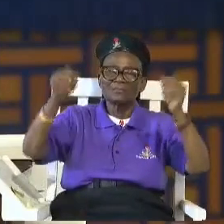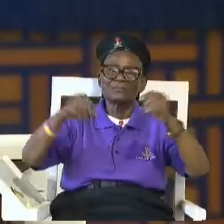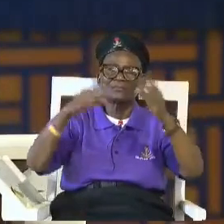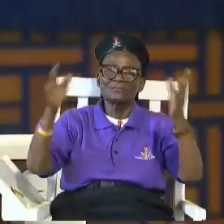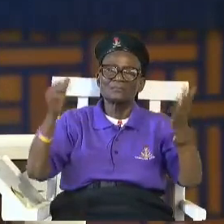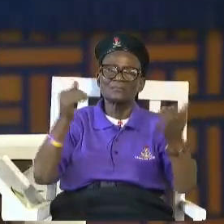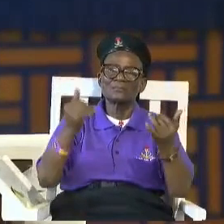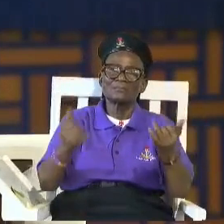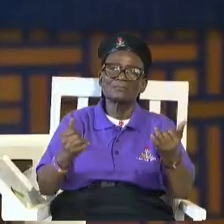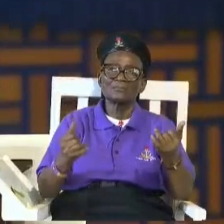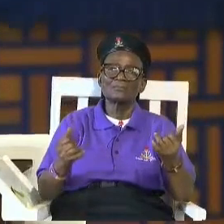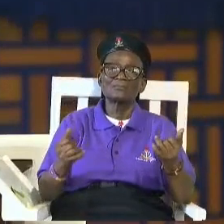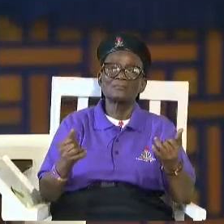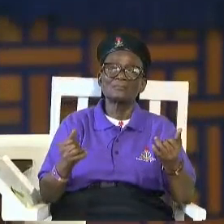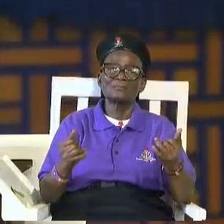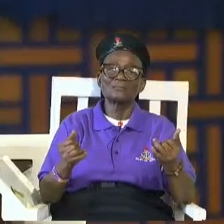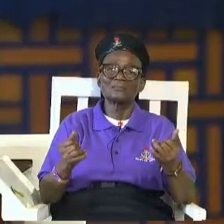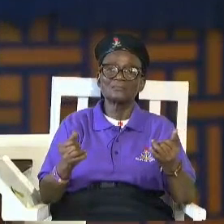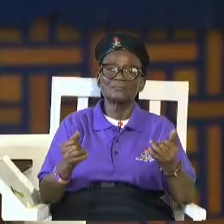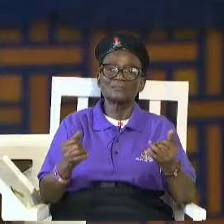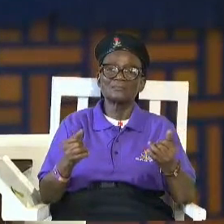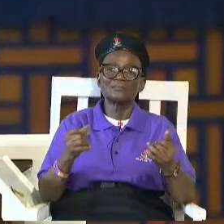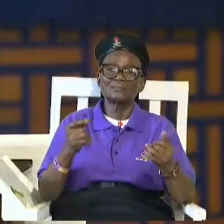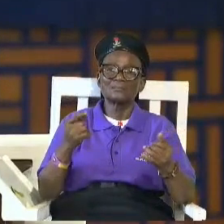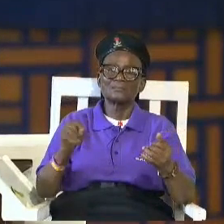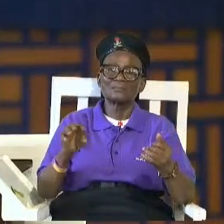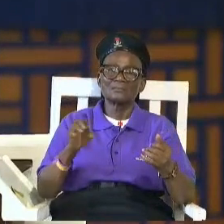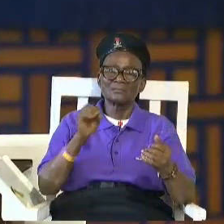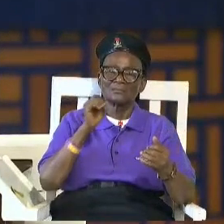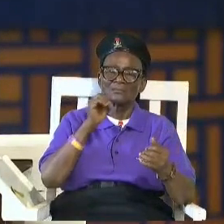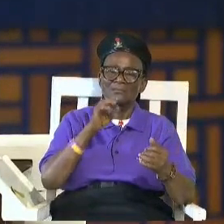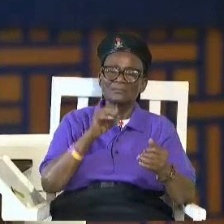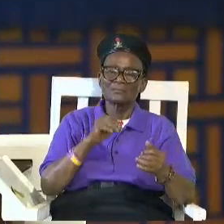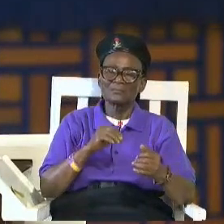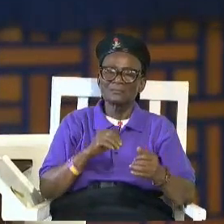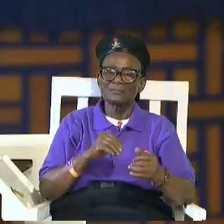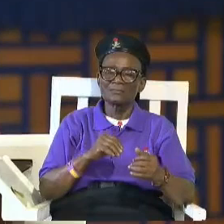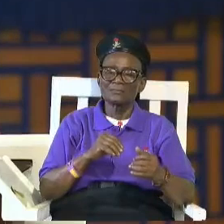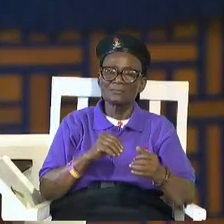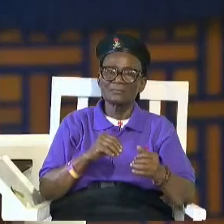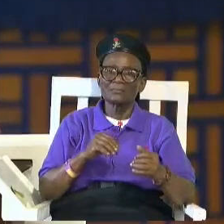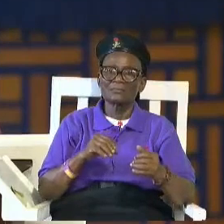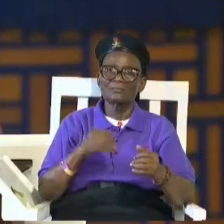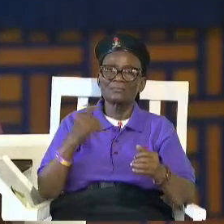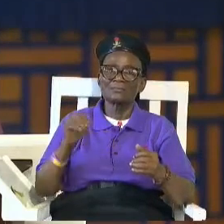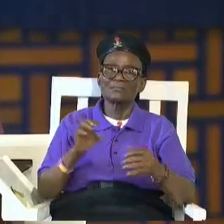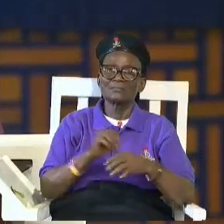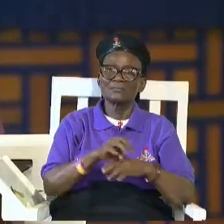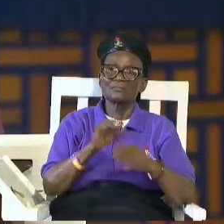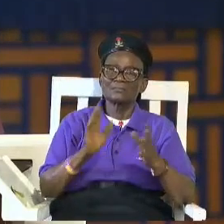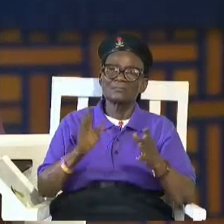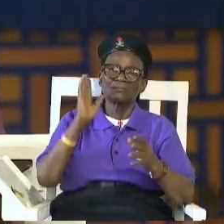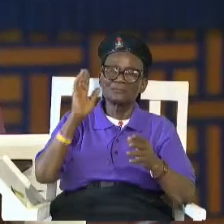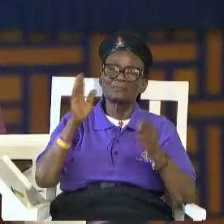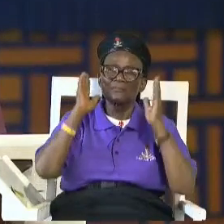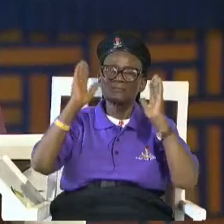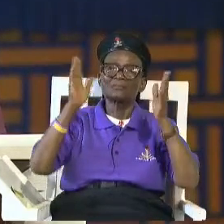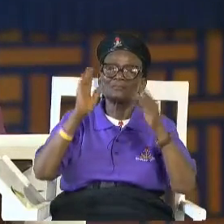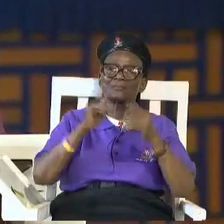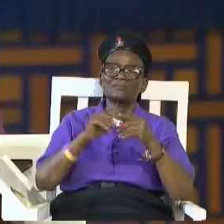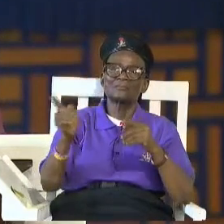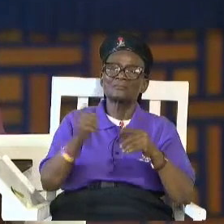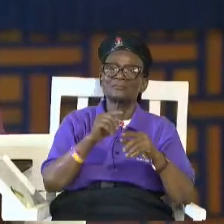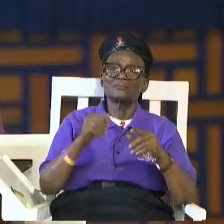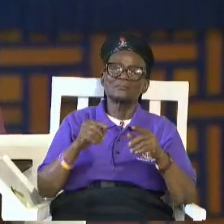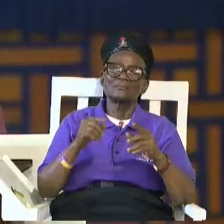Now, the counselors will attend to you, and they have to do it very, very quickly because we need the front of